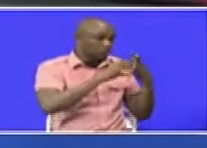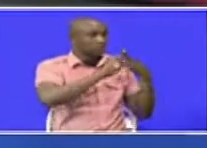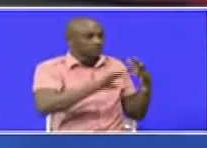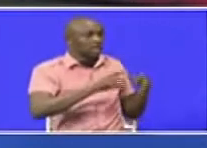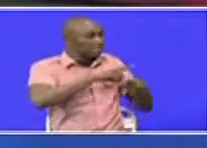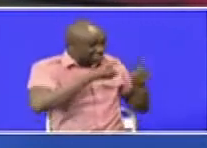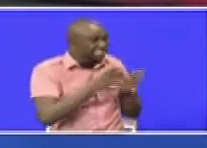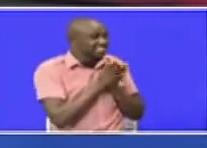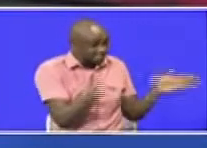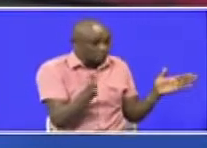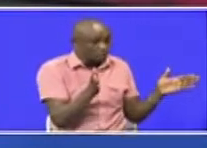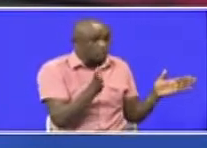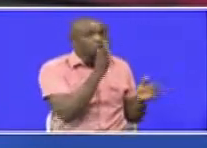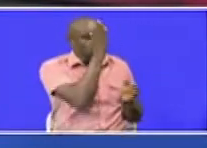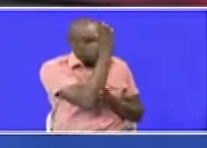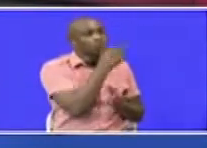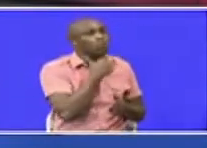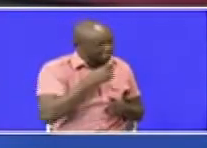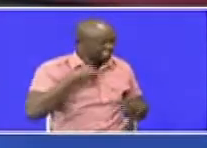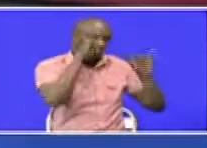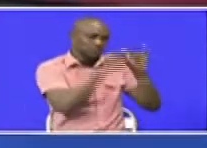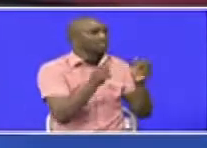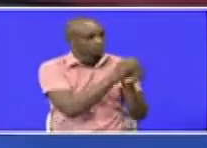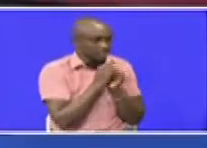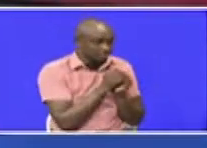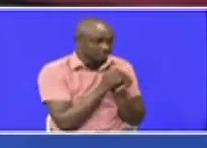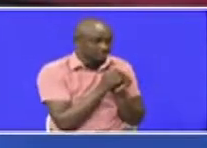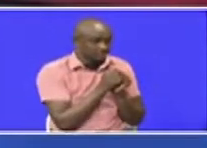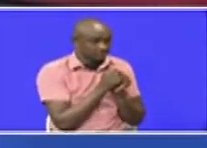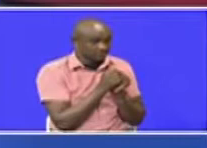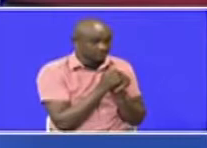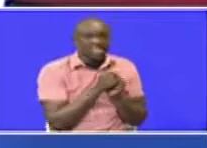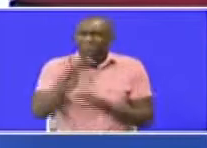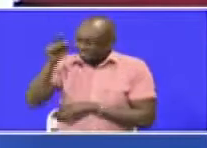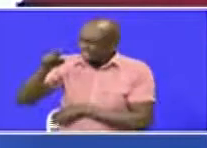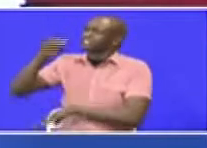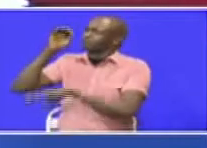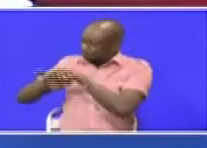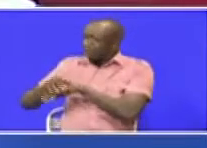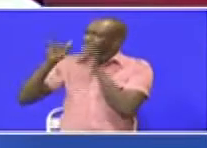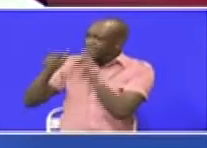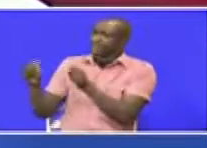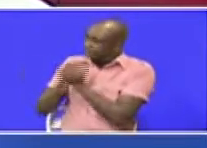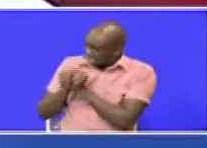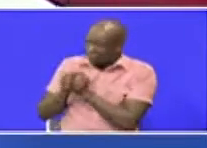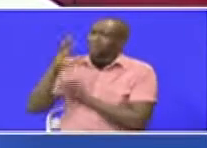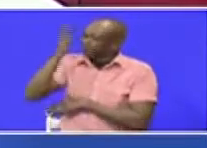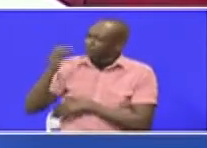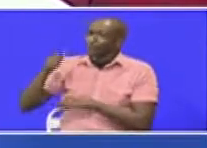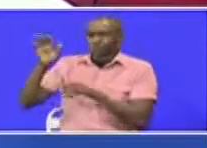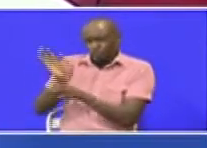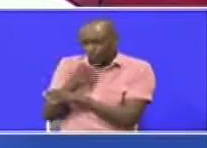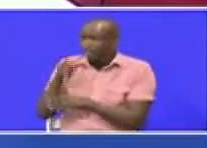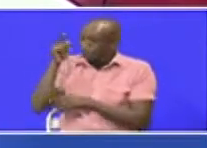But generally, God would want us to stay together. Okay. Yes. And that's a good thing. We should stay together. Beautiful song then. We'll be